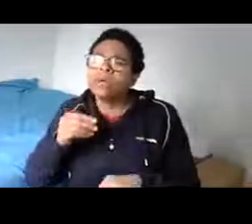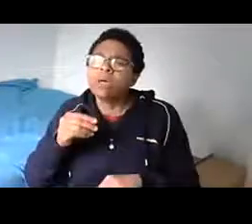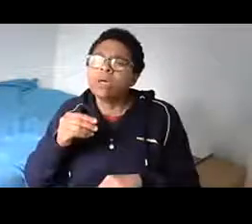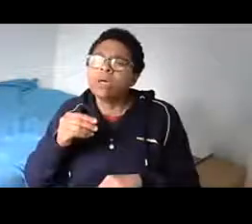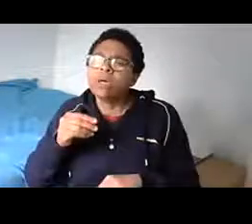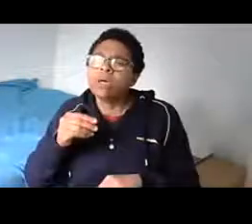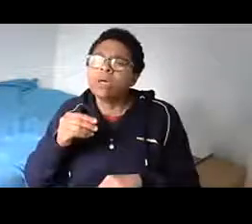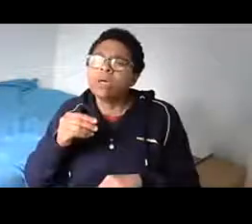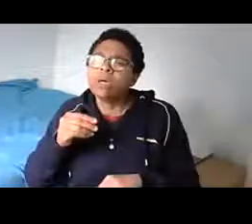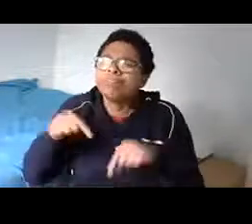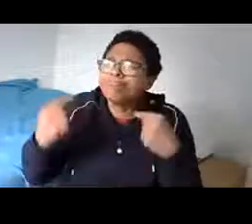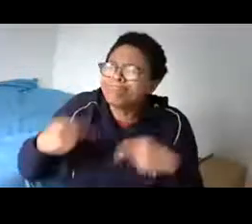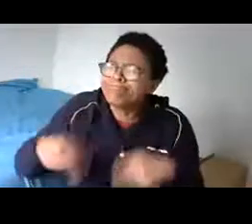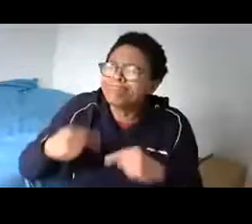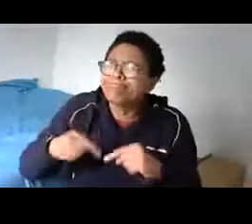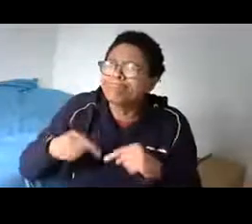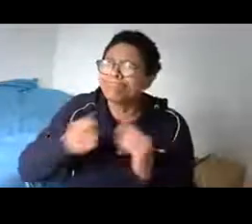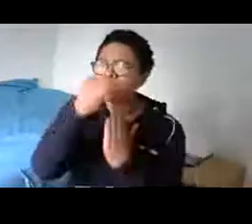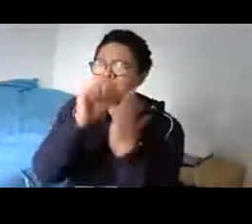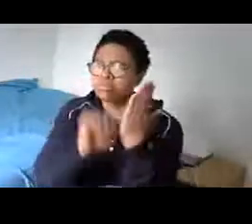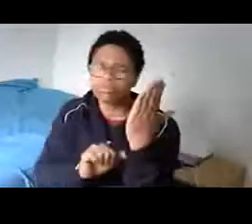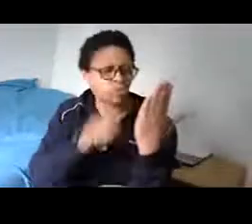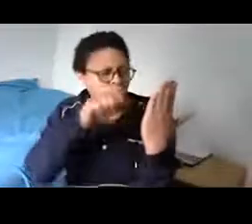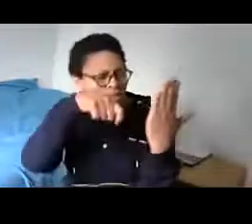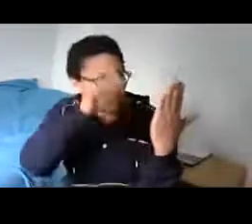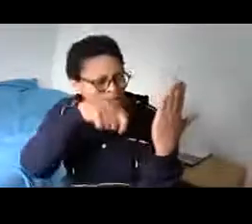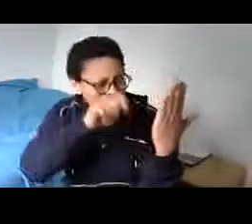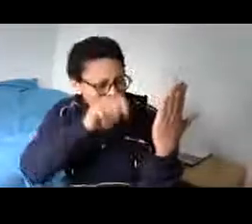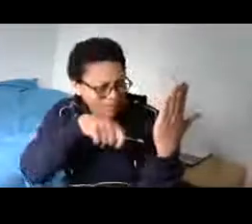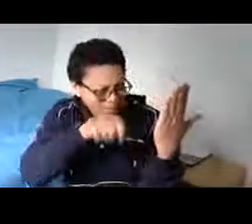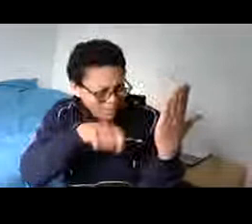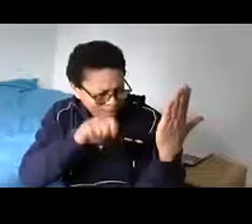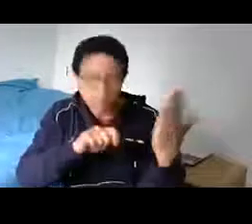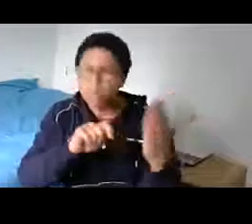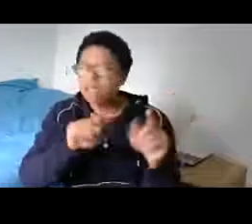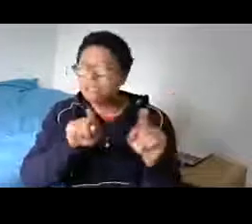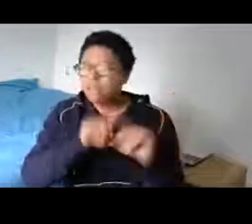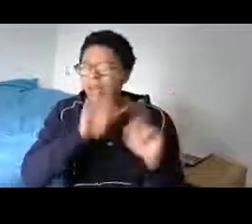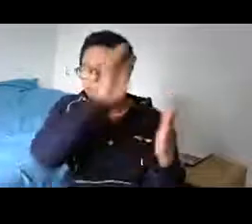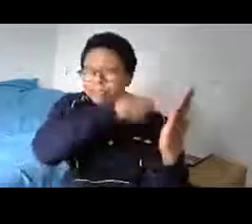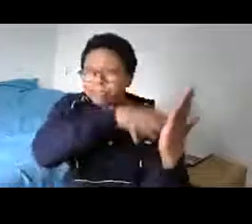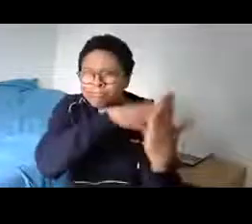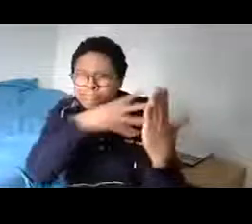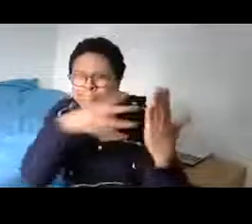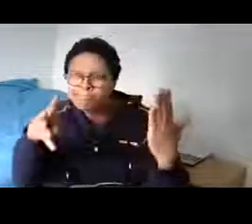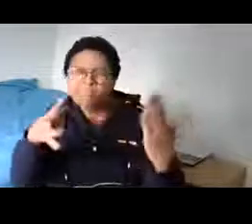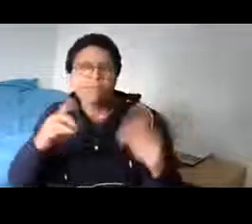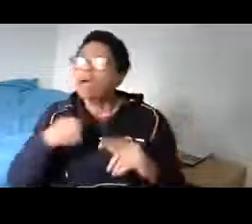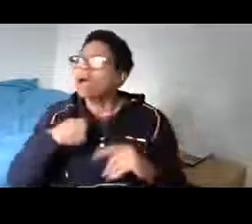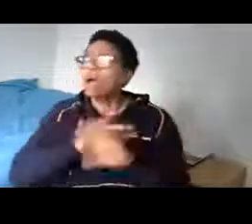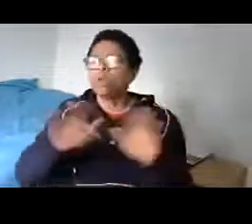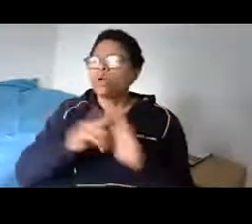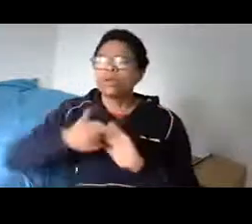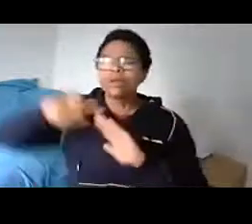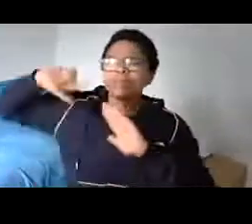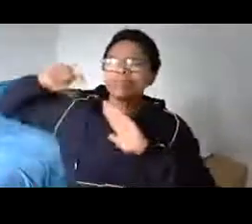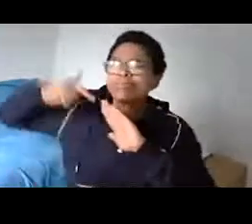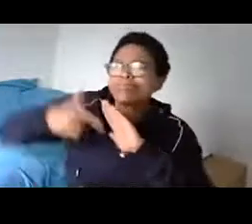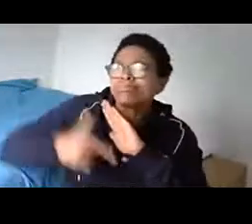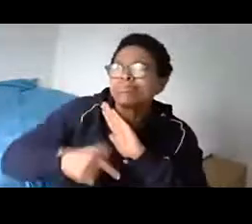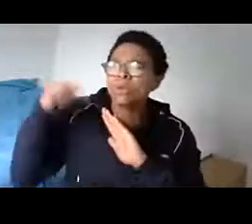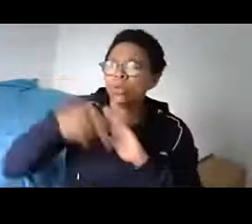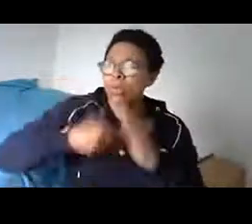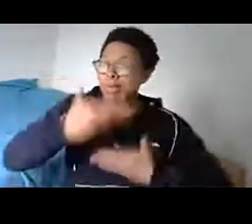Act. And I'm not going to kind of really go into this. I think if after good